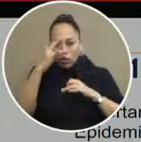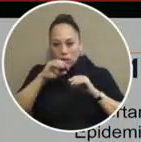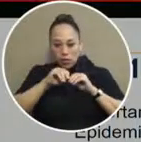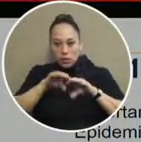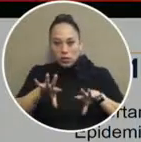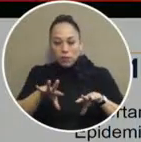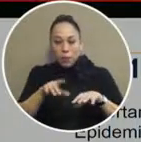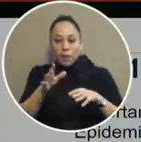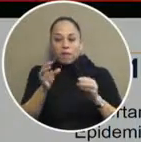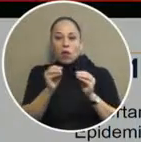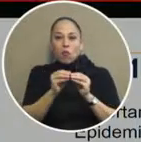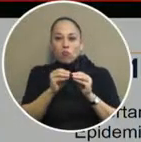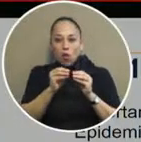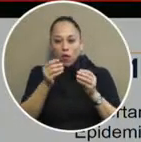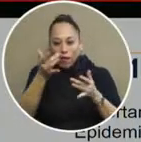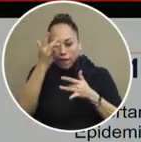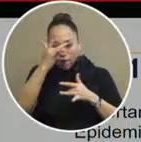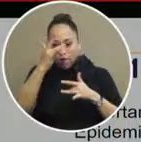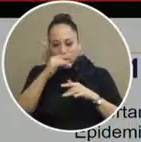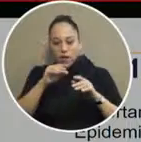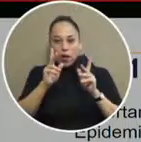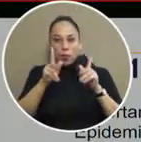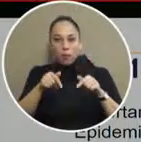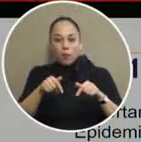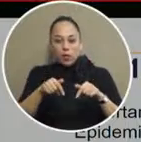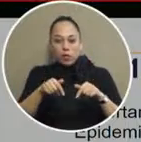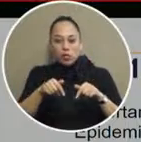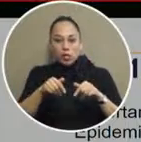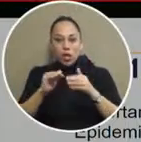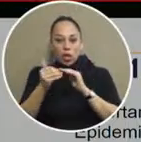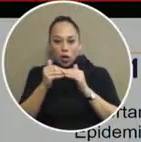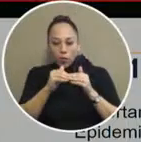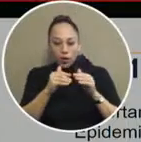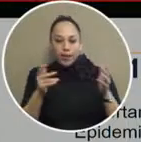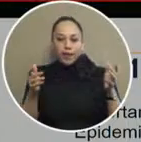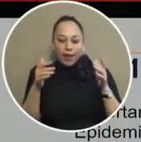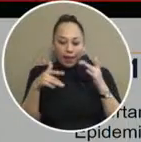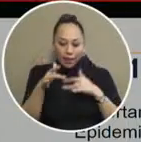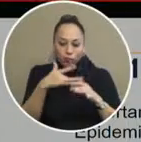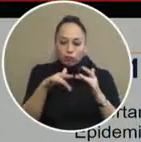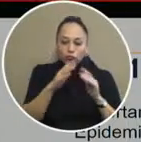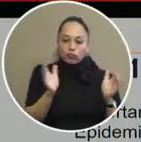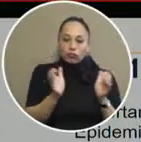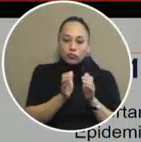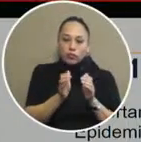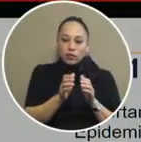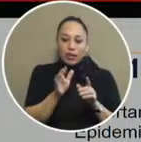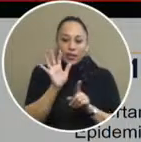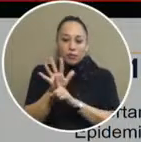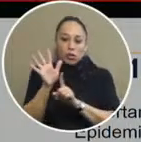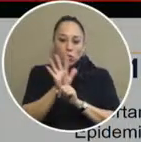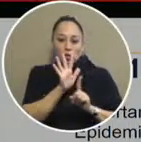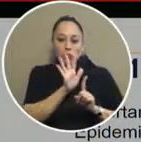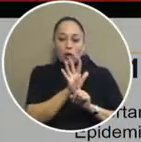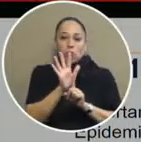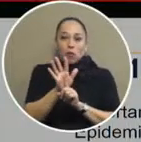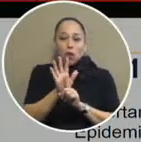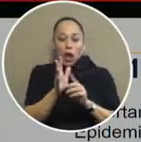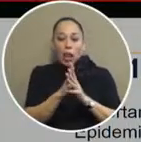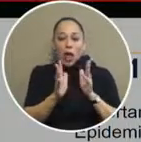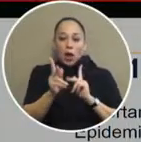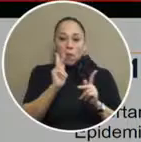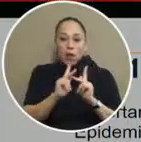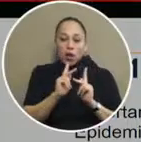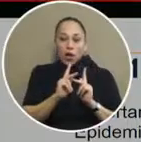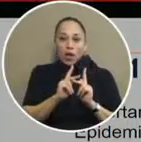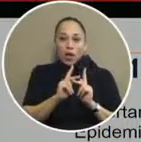we have one infectious person out in the community and gathering, it's going to be exposing a lot of people, and the pandemic is going to